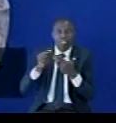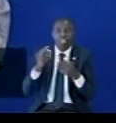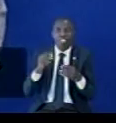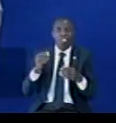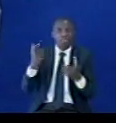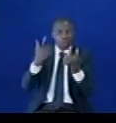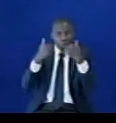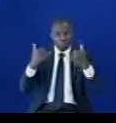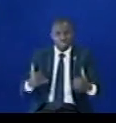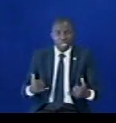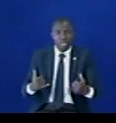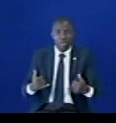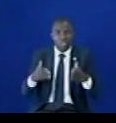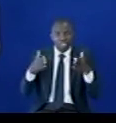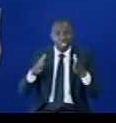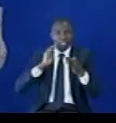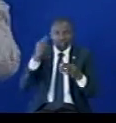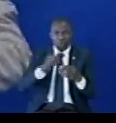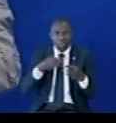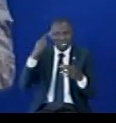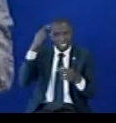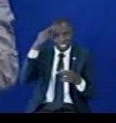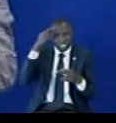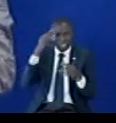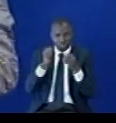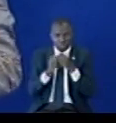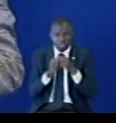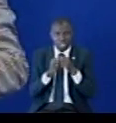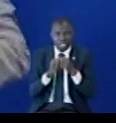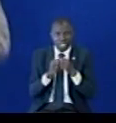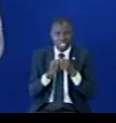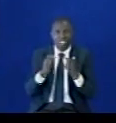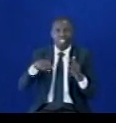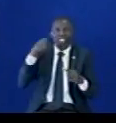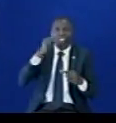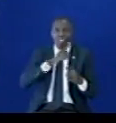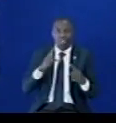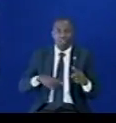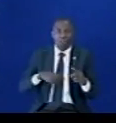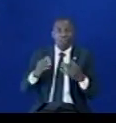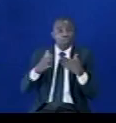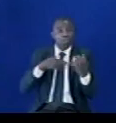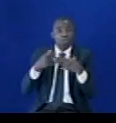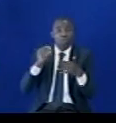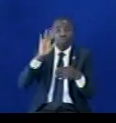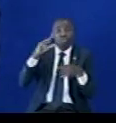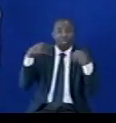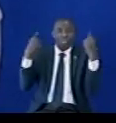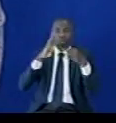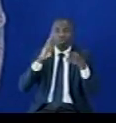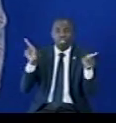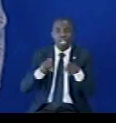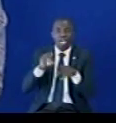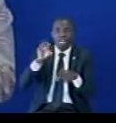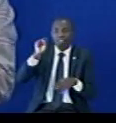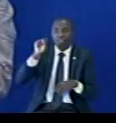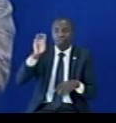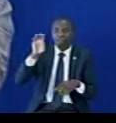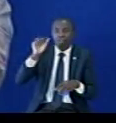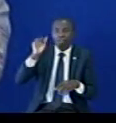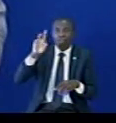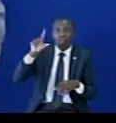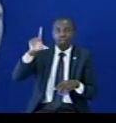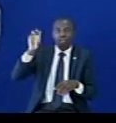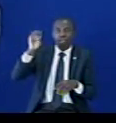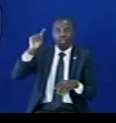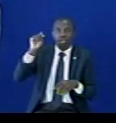and let us reason together, says the Lord. Though your sins be as scarlet, they